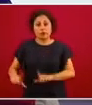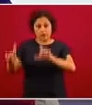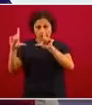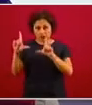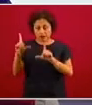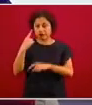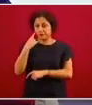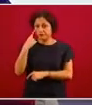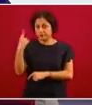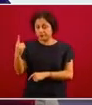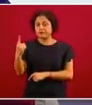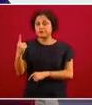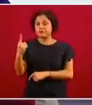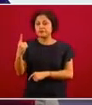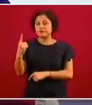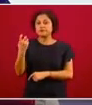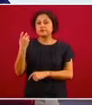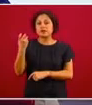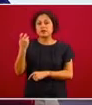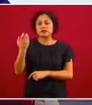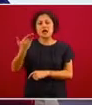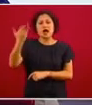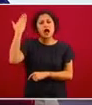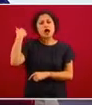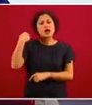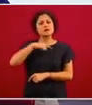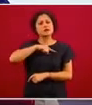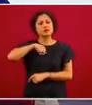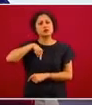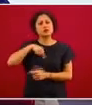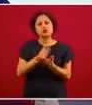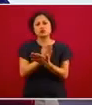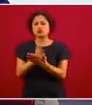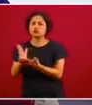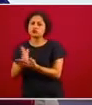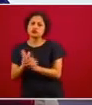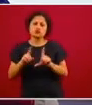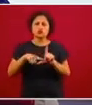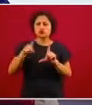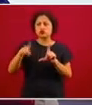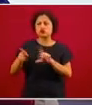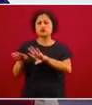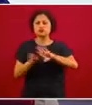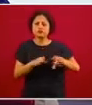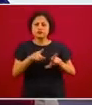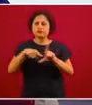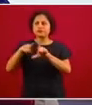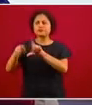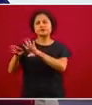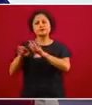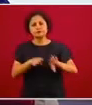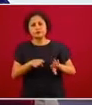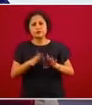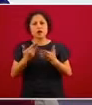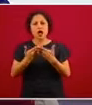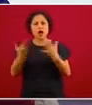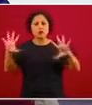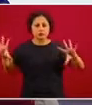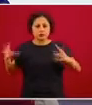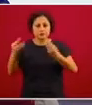Here we can show you overall some information that we were presenting previously on different